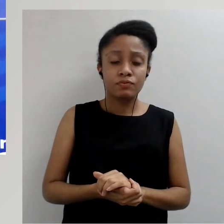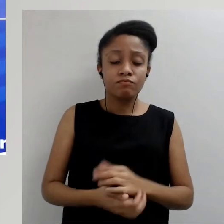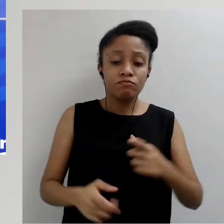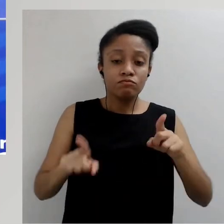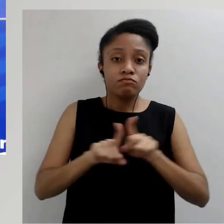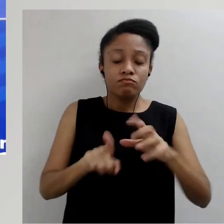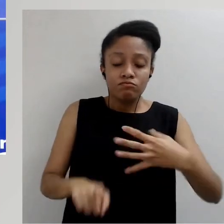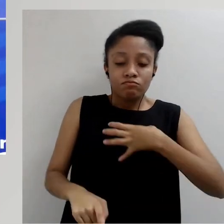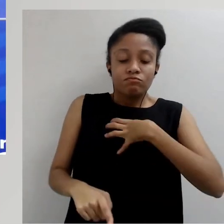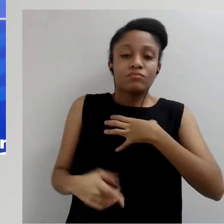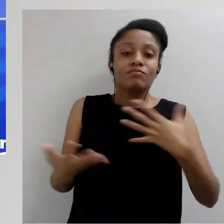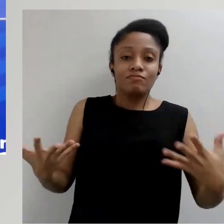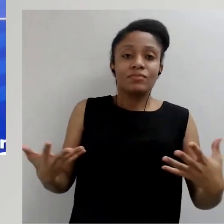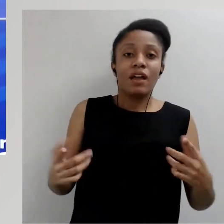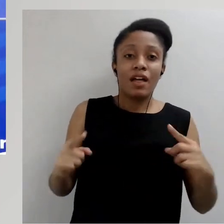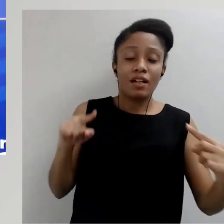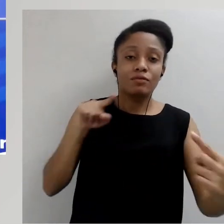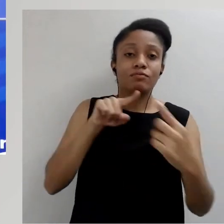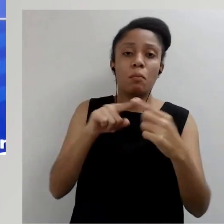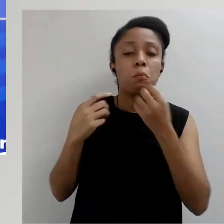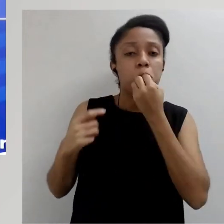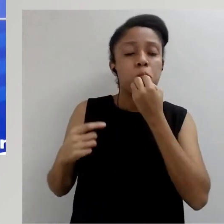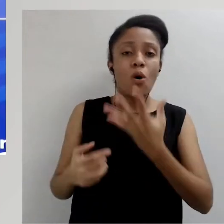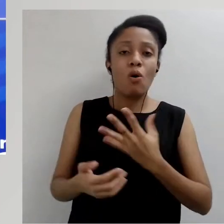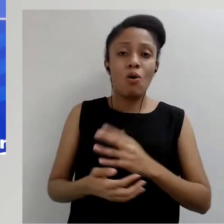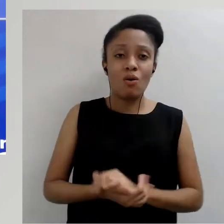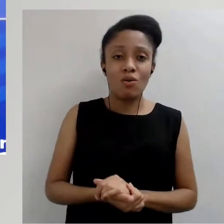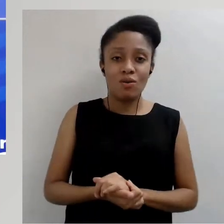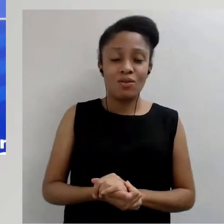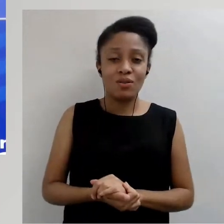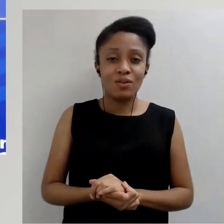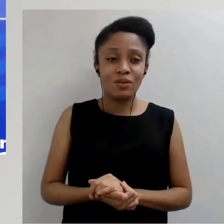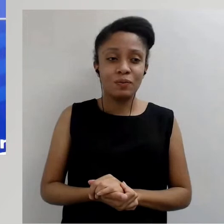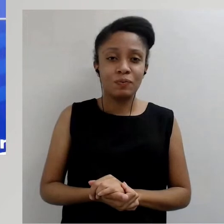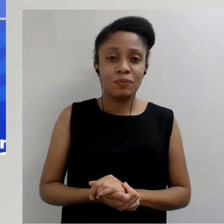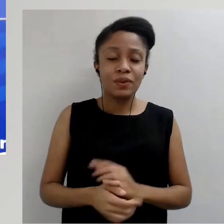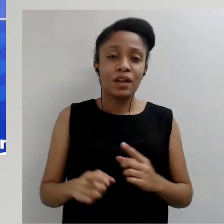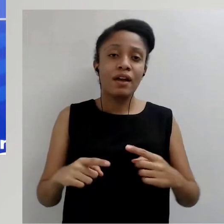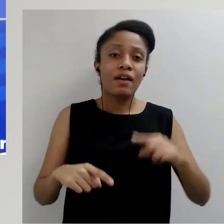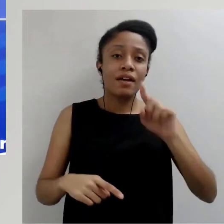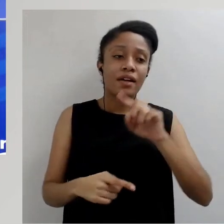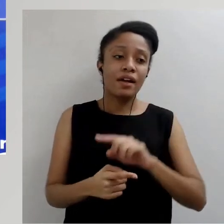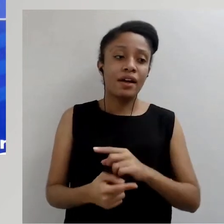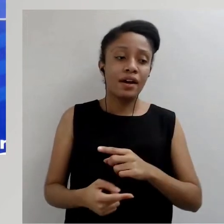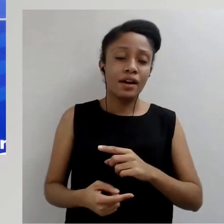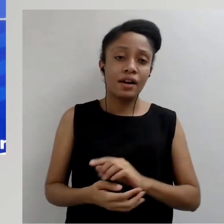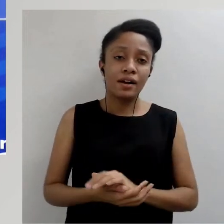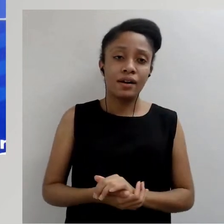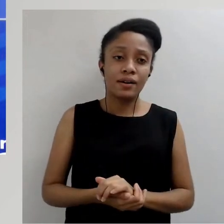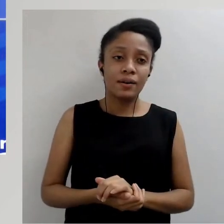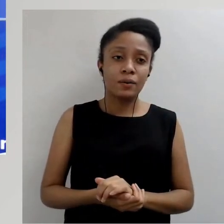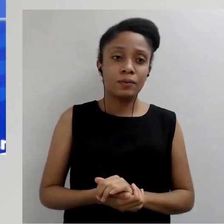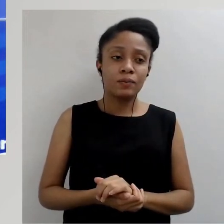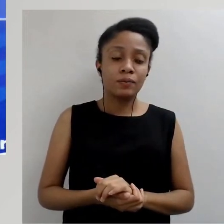in a satisfactory way via these digital channels.